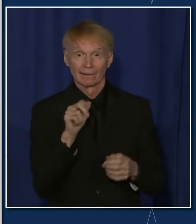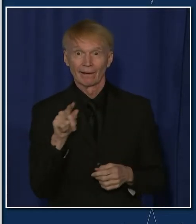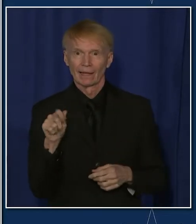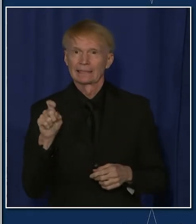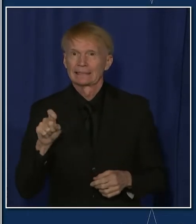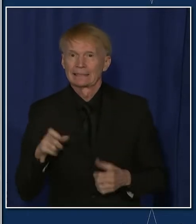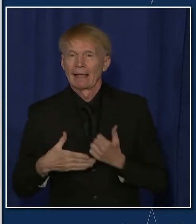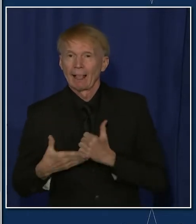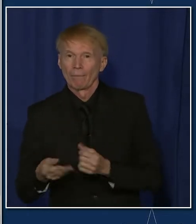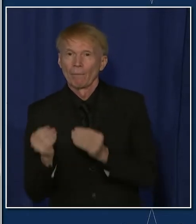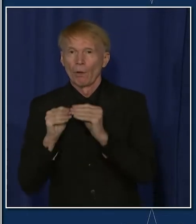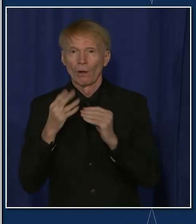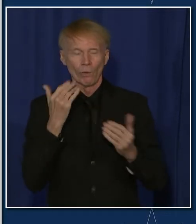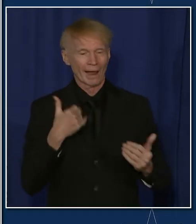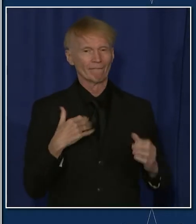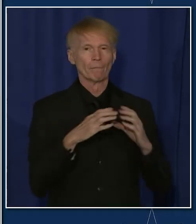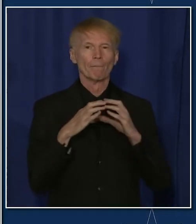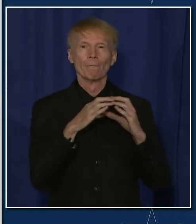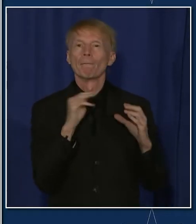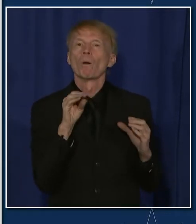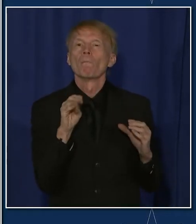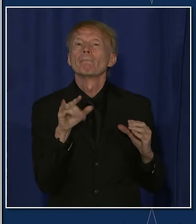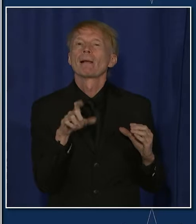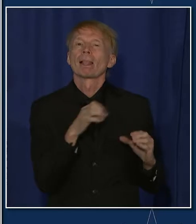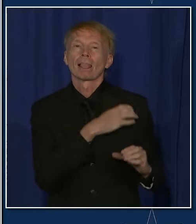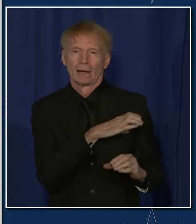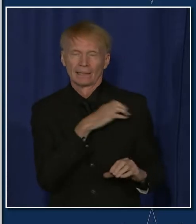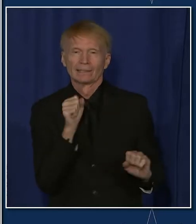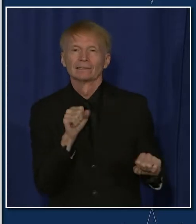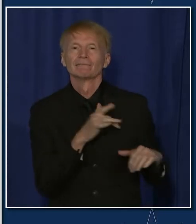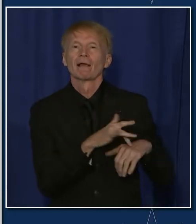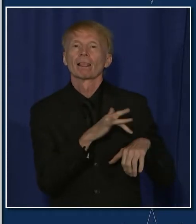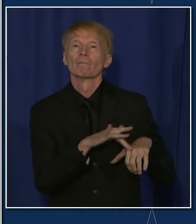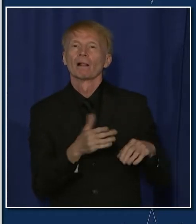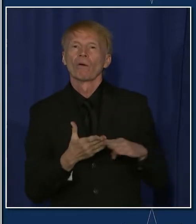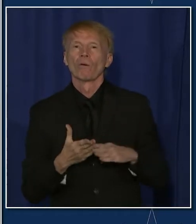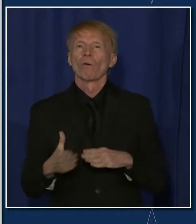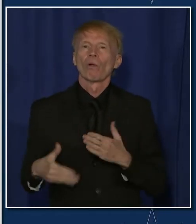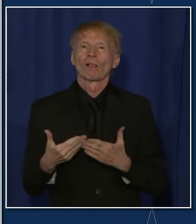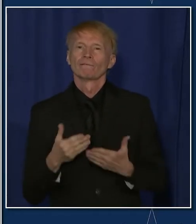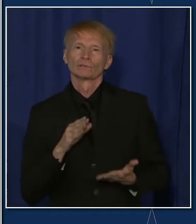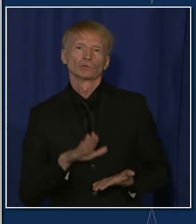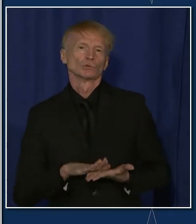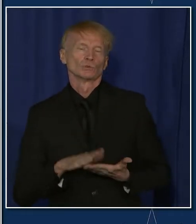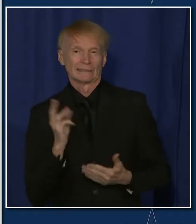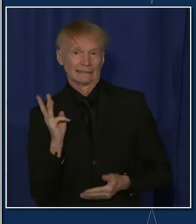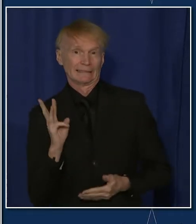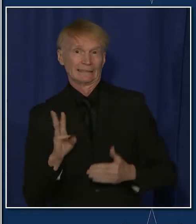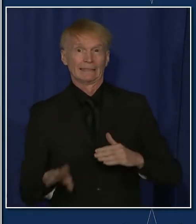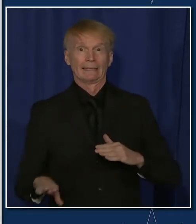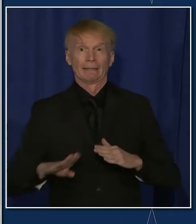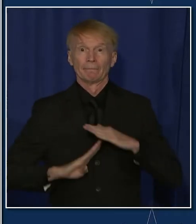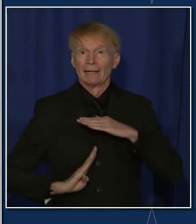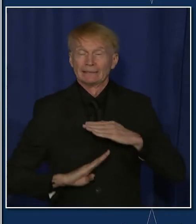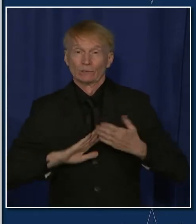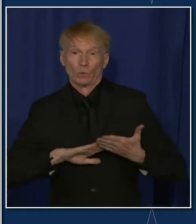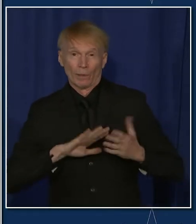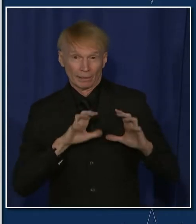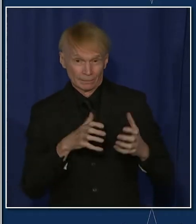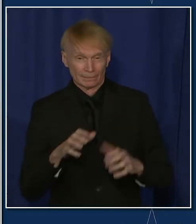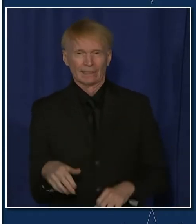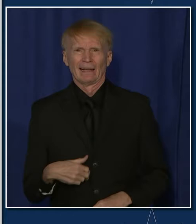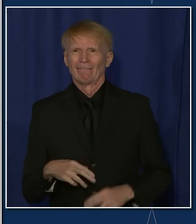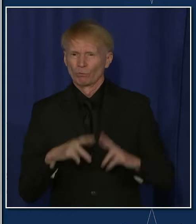mobile clinics. Of course, we have we have over 16 school-based clinics. We have our 4 regional centers. But like I said, we're going